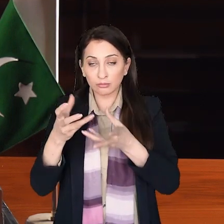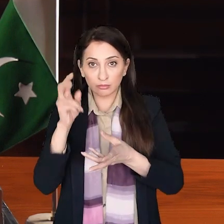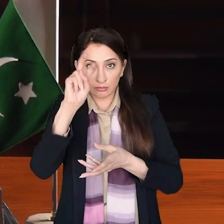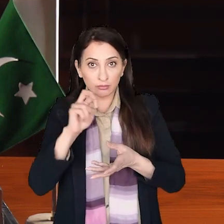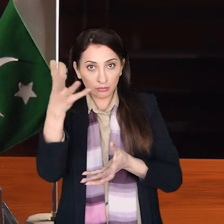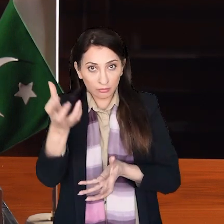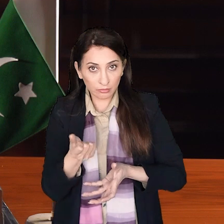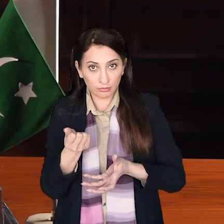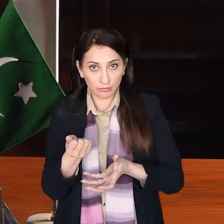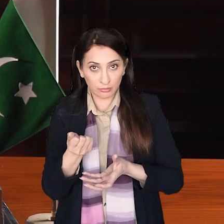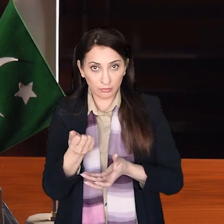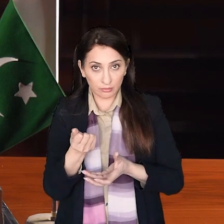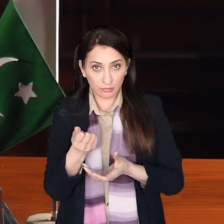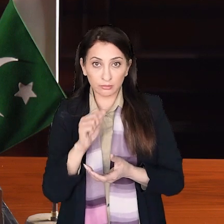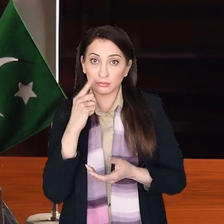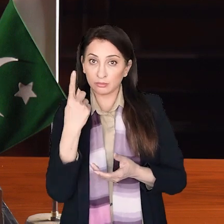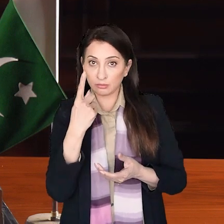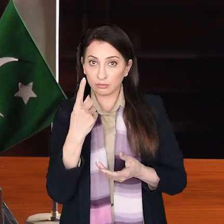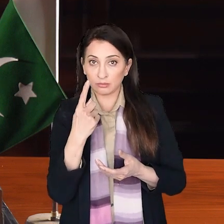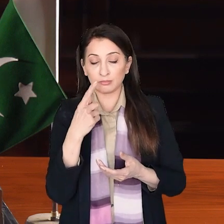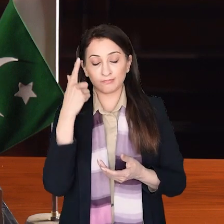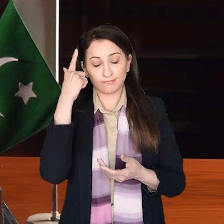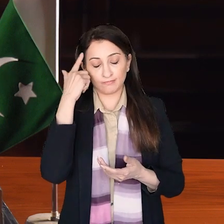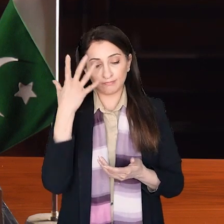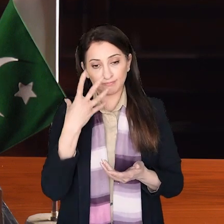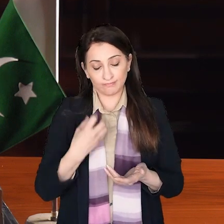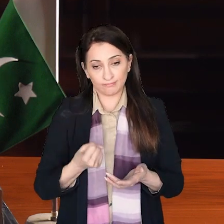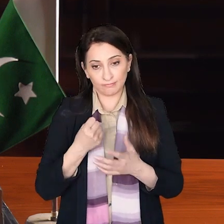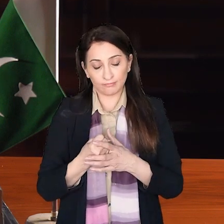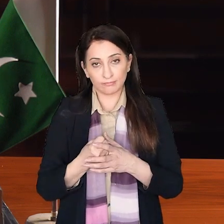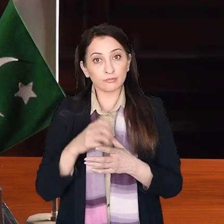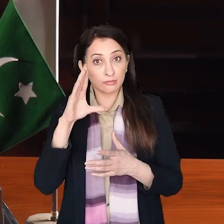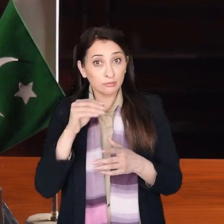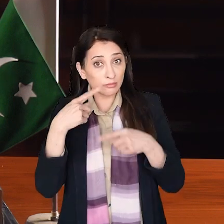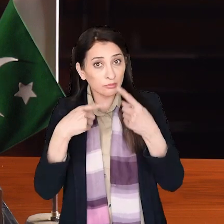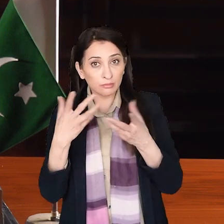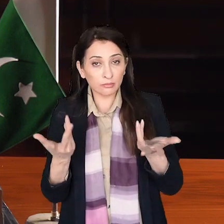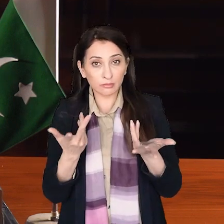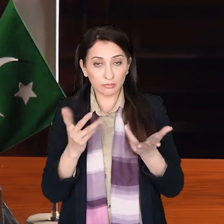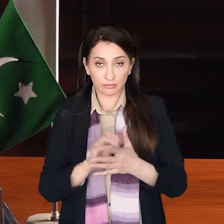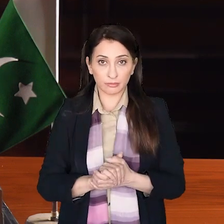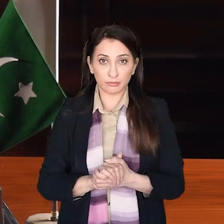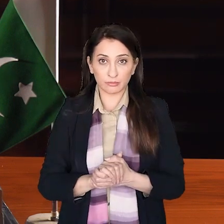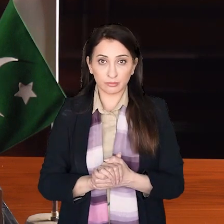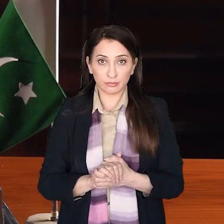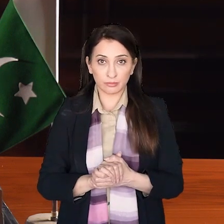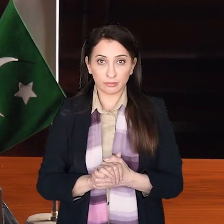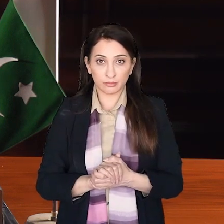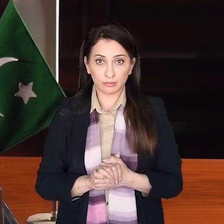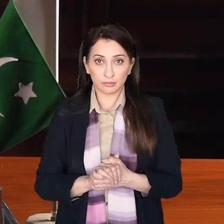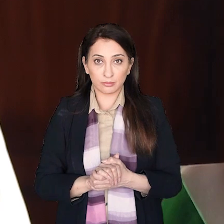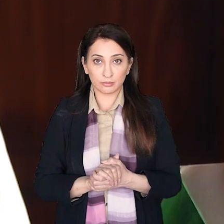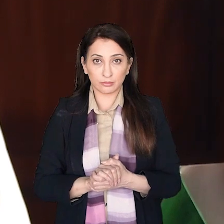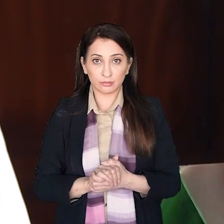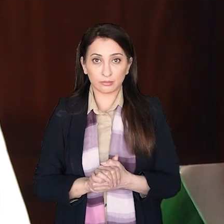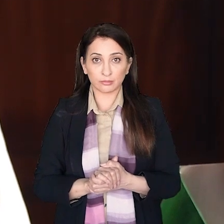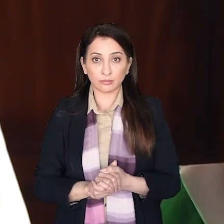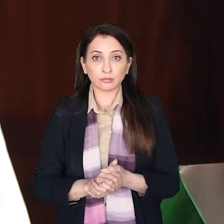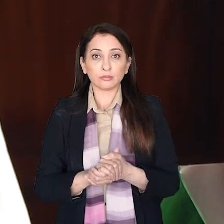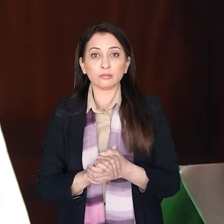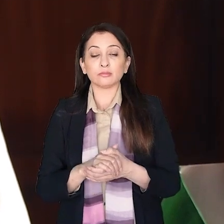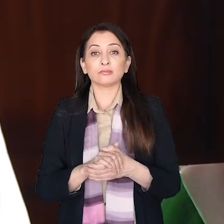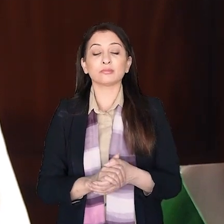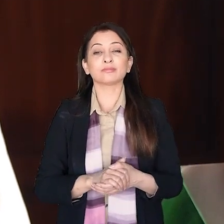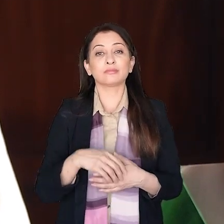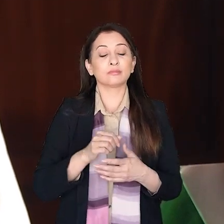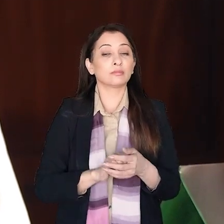exporting. The one thing, unfortunately, we lack in our nation is a strong grasp